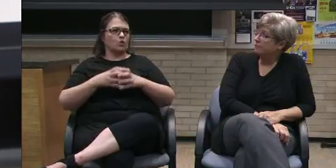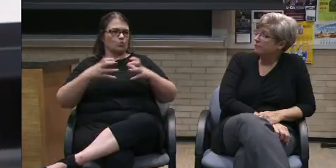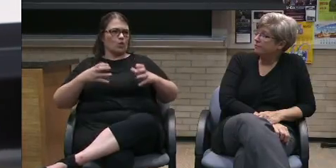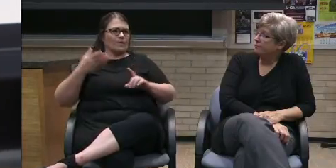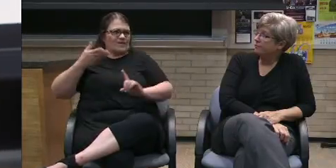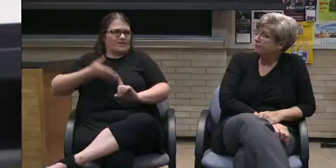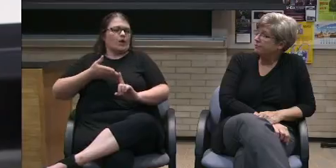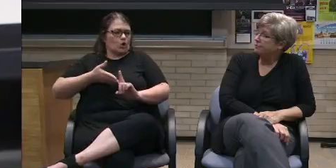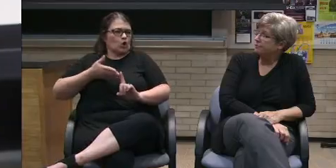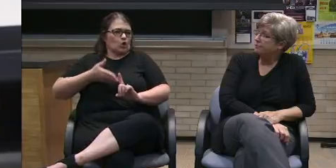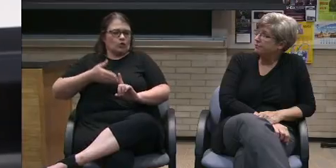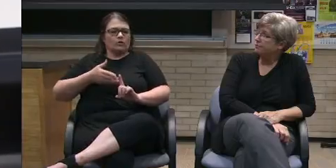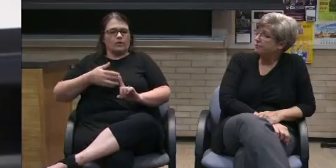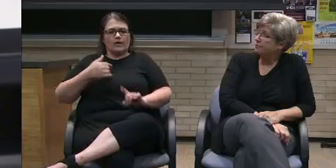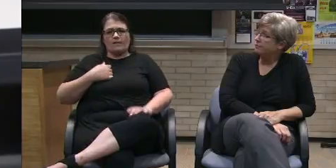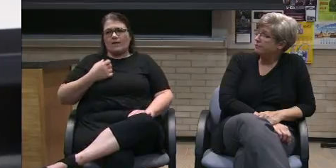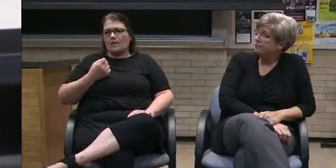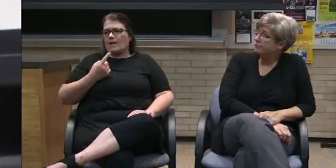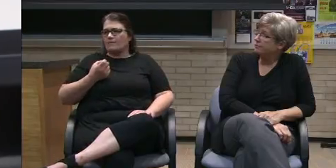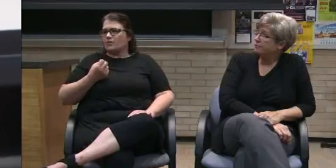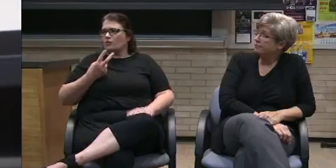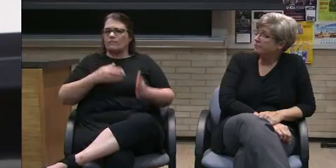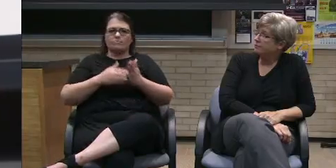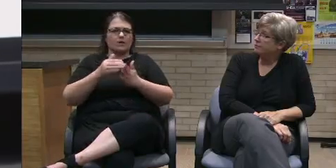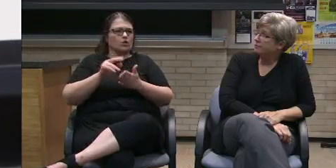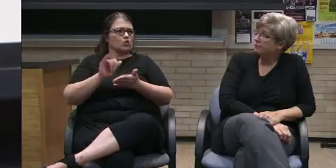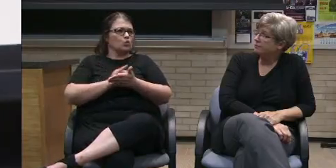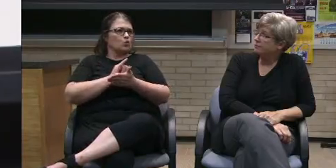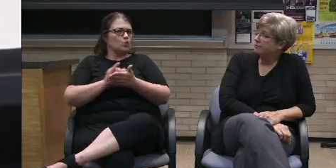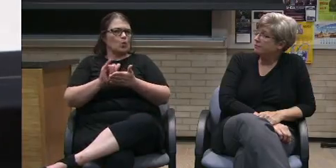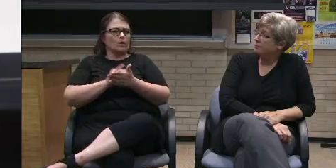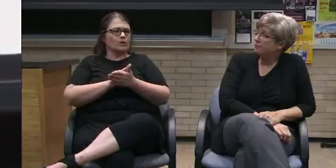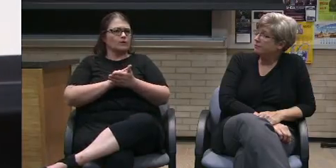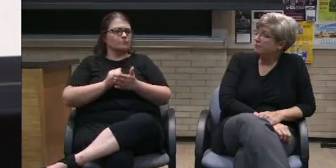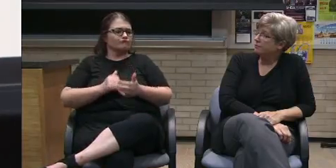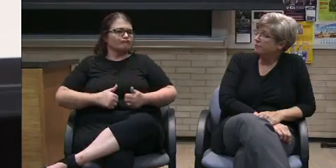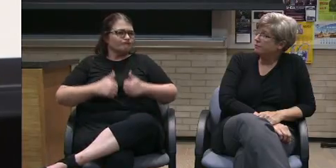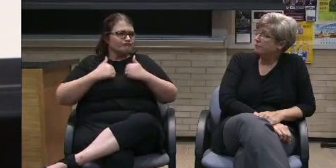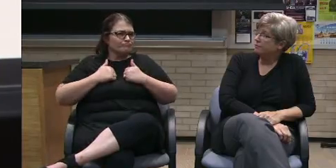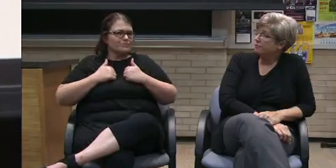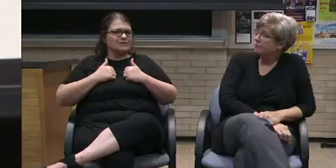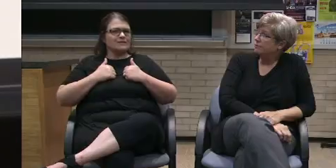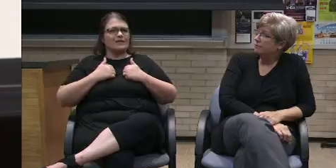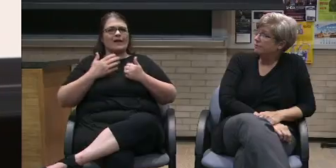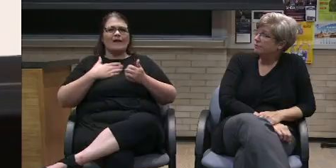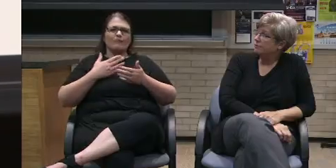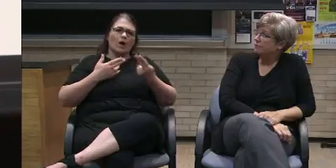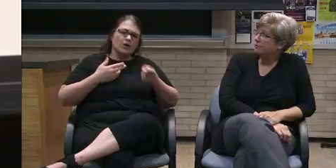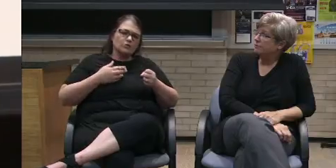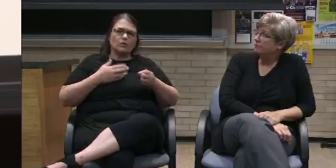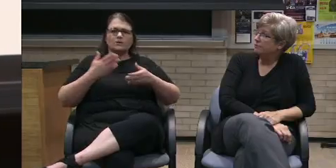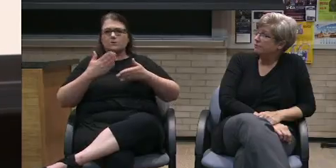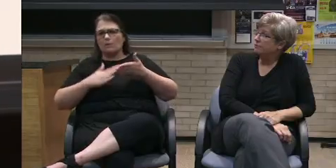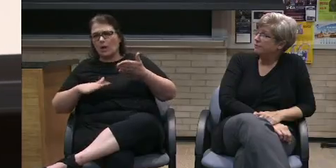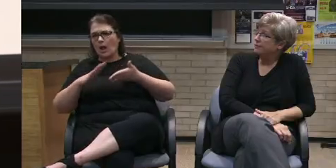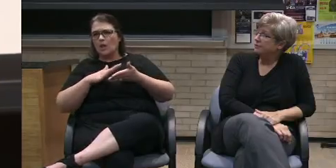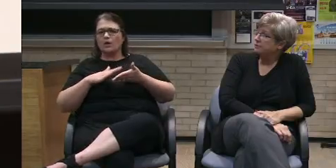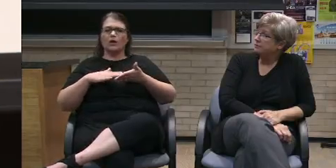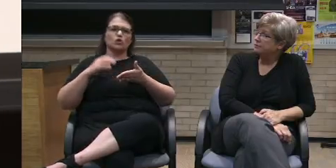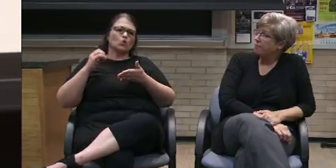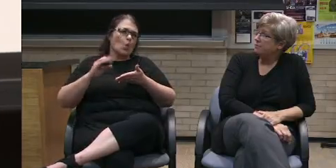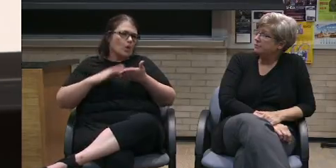are some 11 or 12 million New Yorkers with no high school, some college, no college degree. And